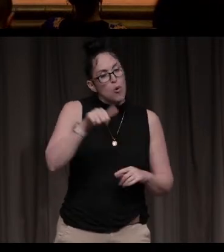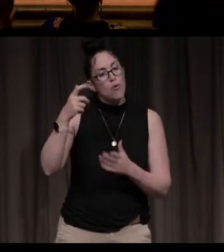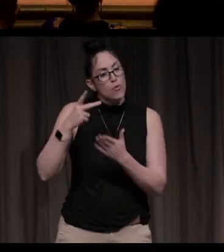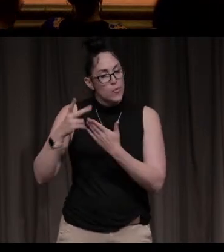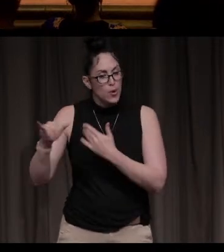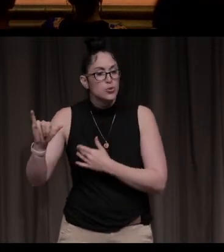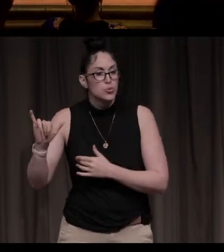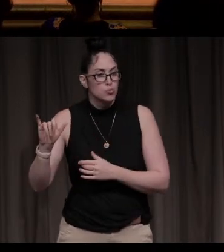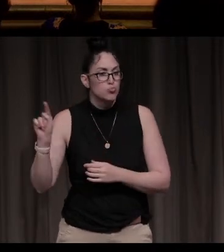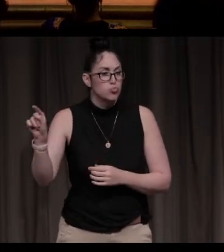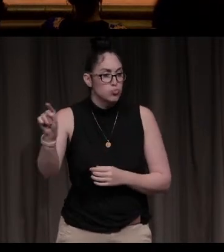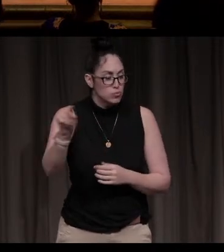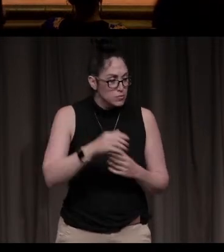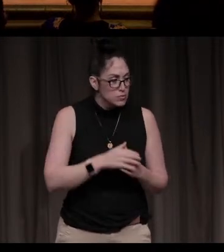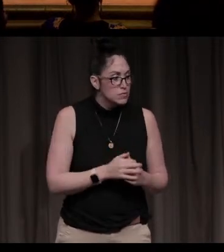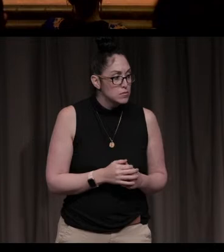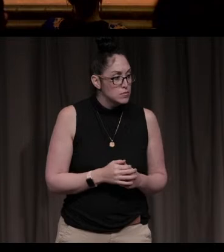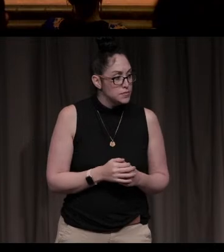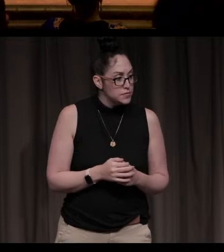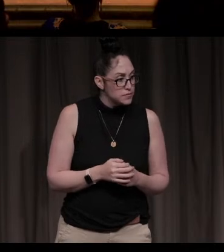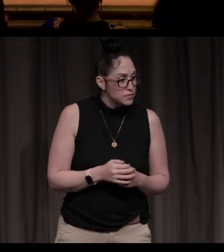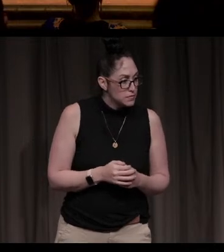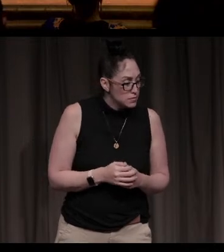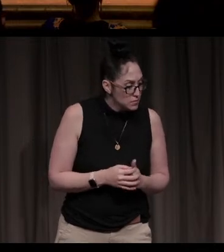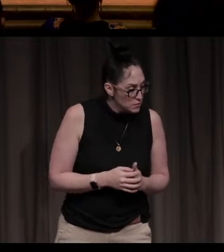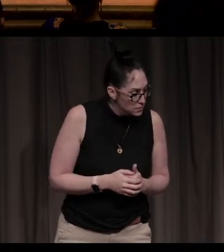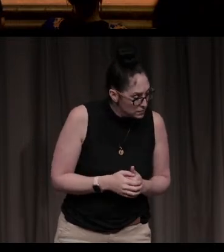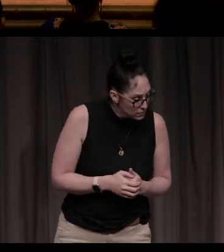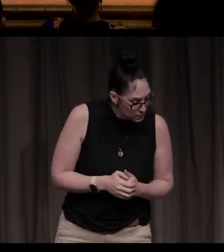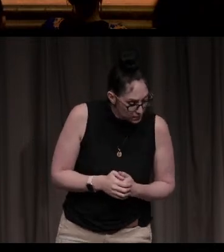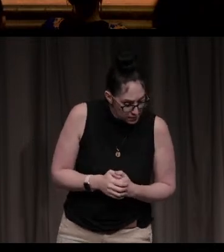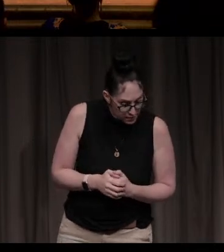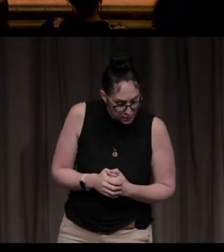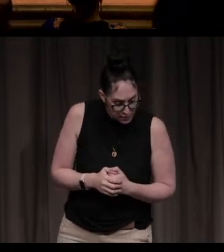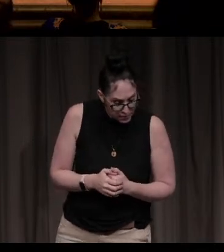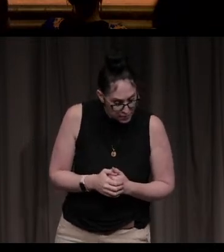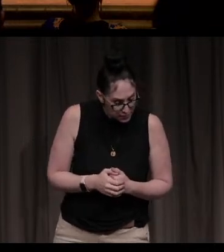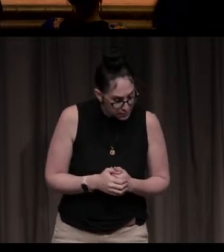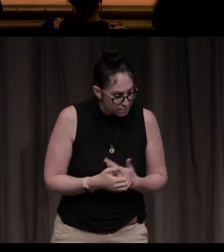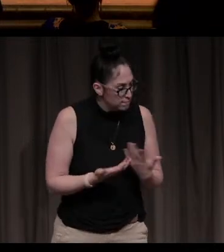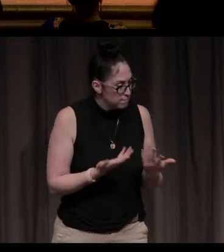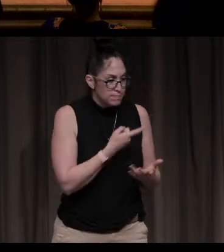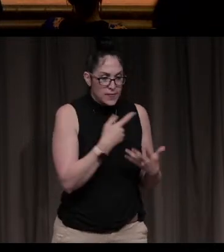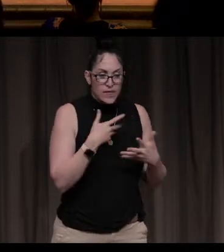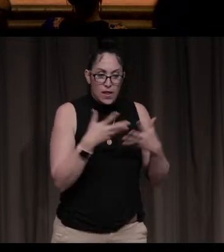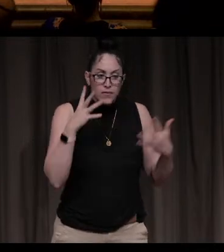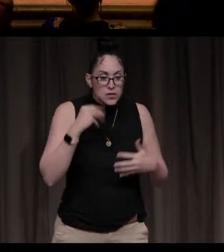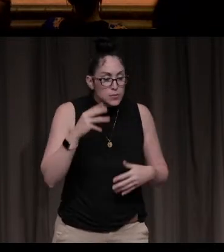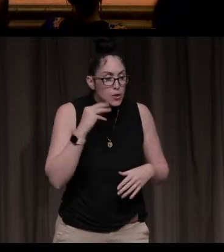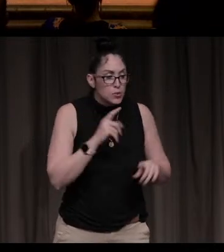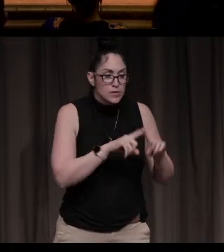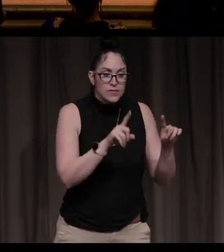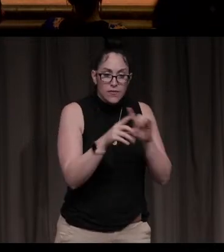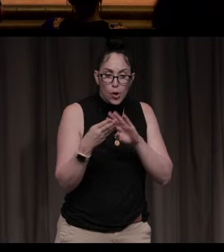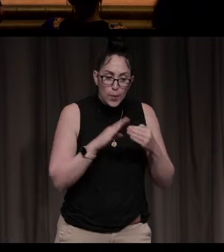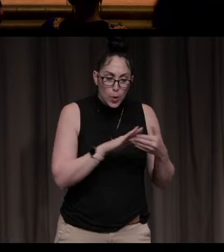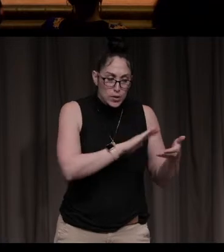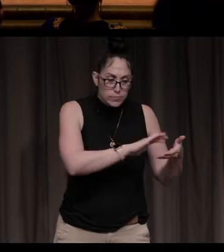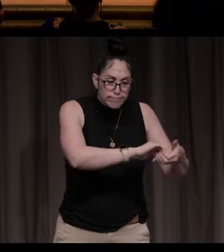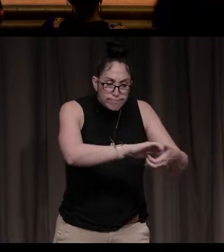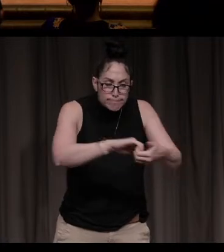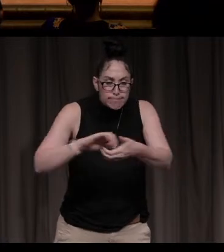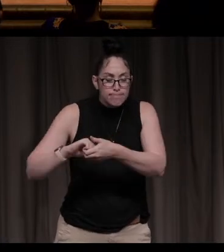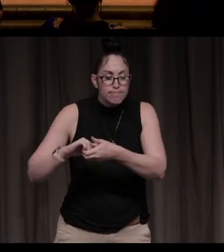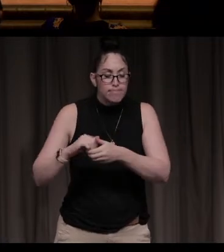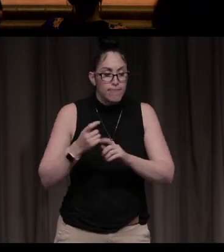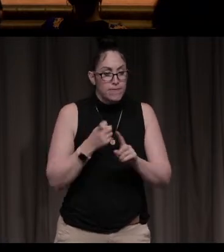projects. And you have a lot of that, working with different communities, from embroiders from Brazil